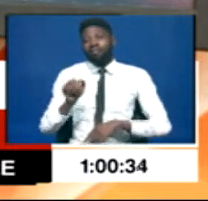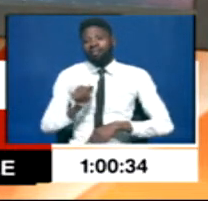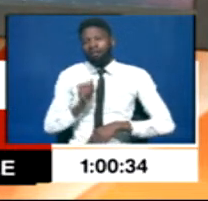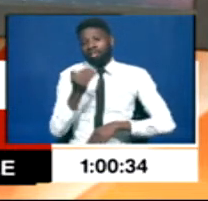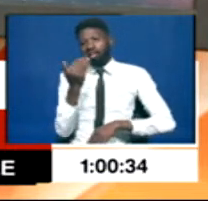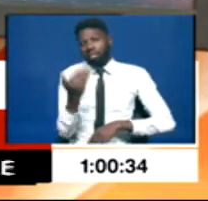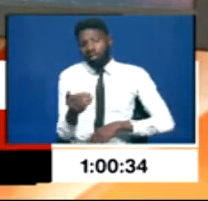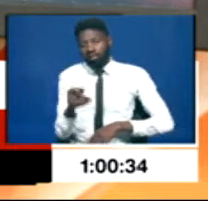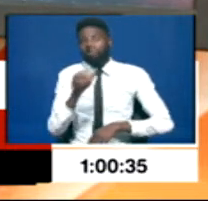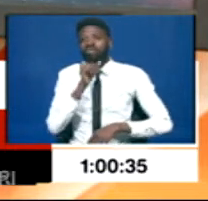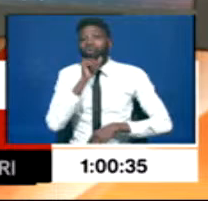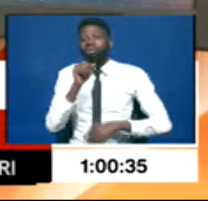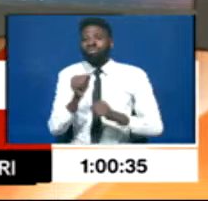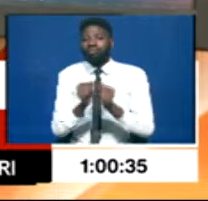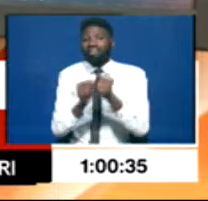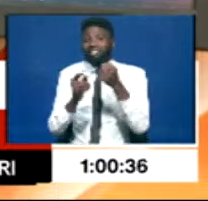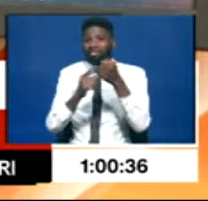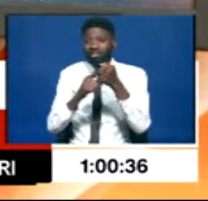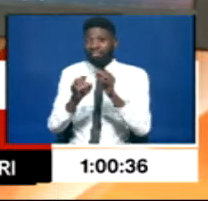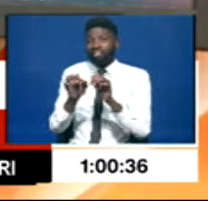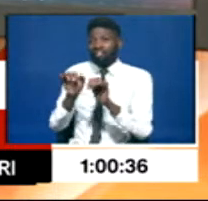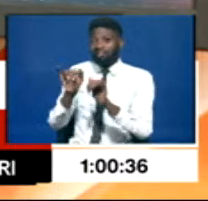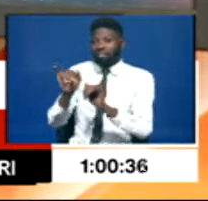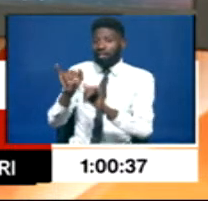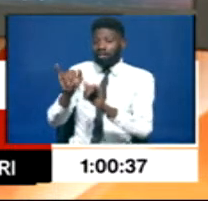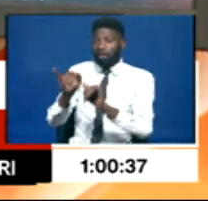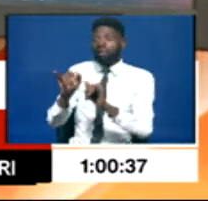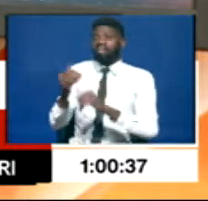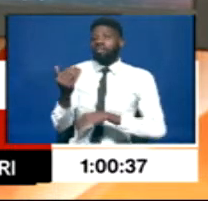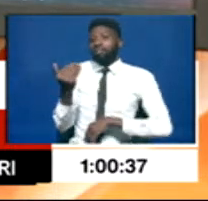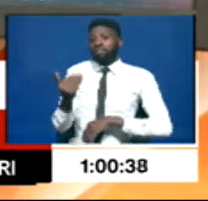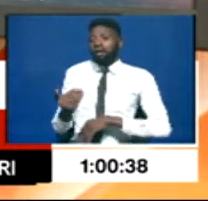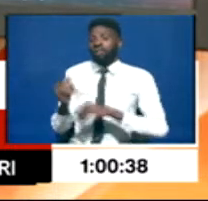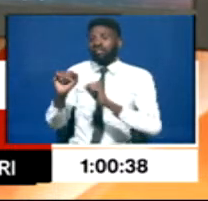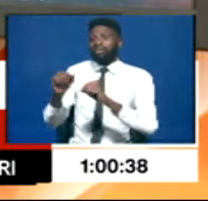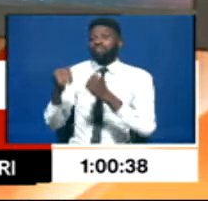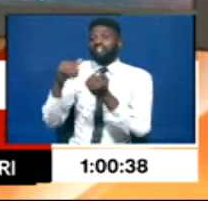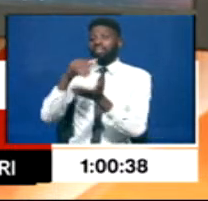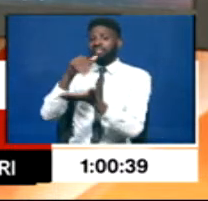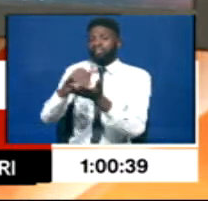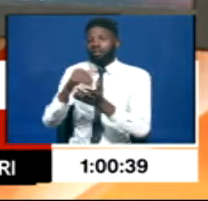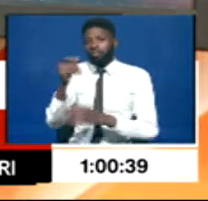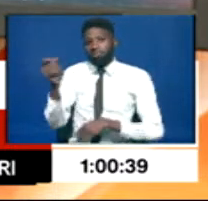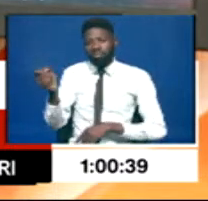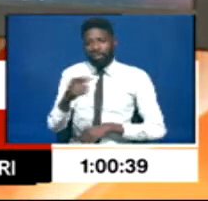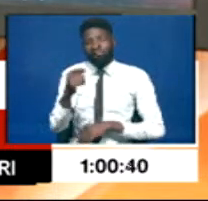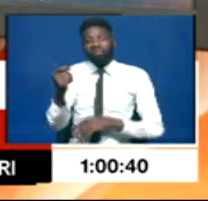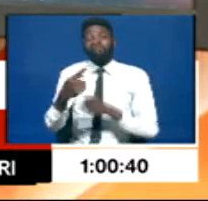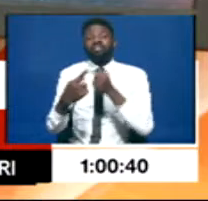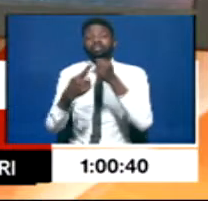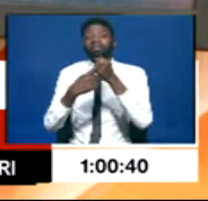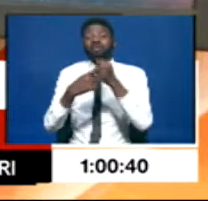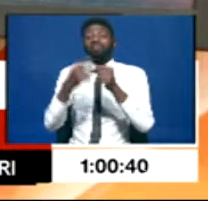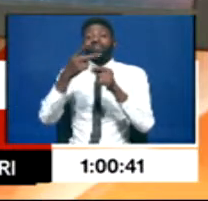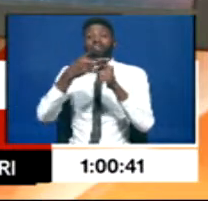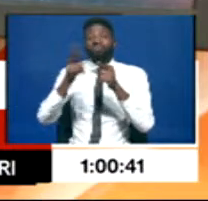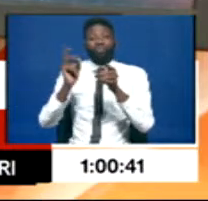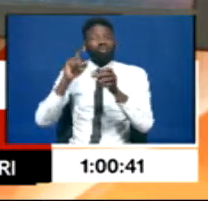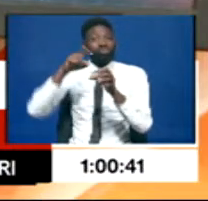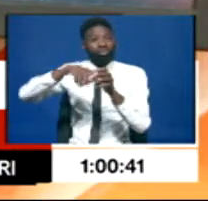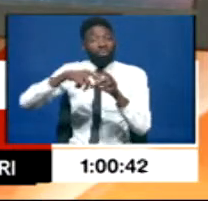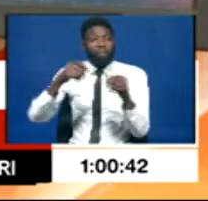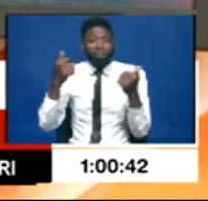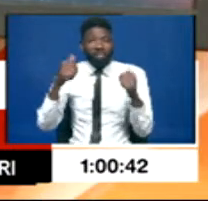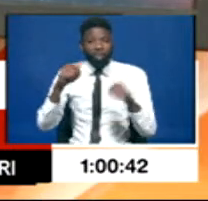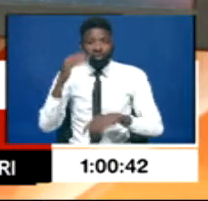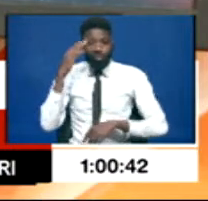aged 16, has been staying at the Child Rescue Center for 6 months now and is yet to join Form 2 owing to the trauma. Our